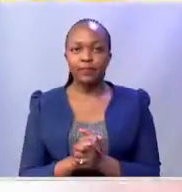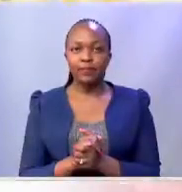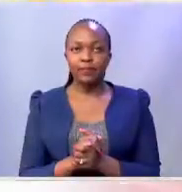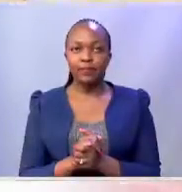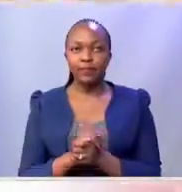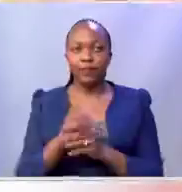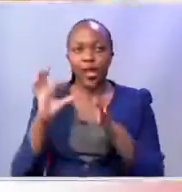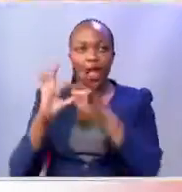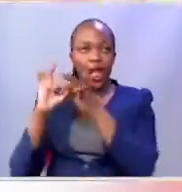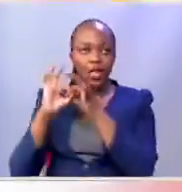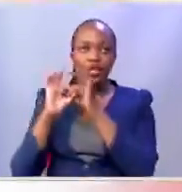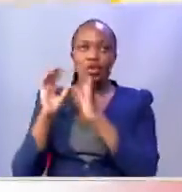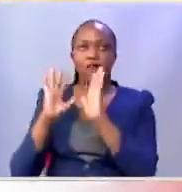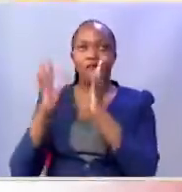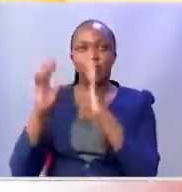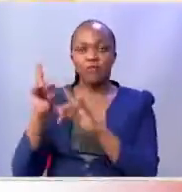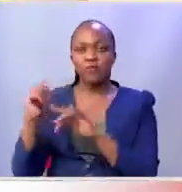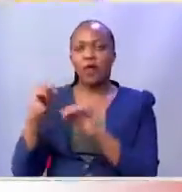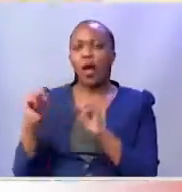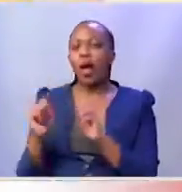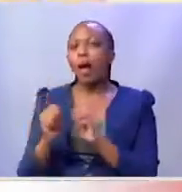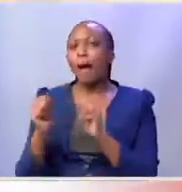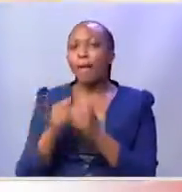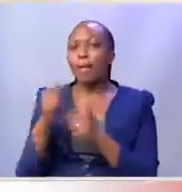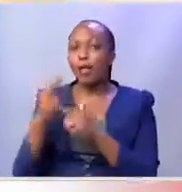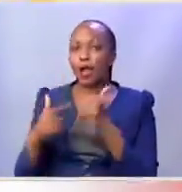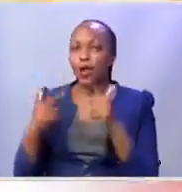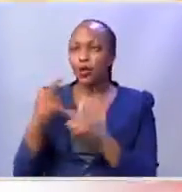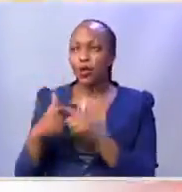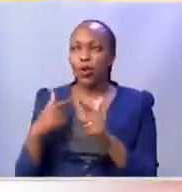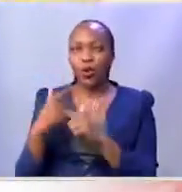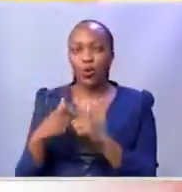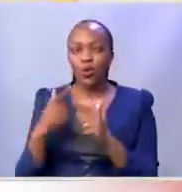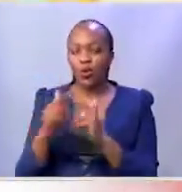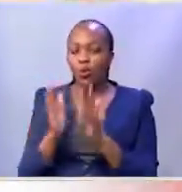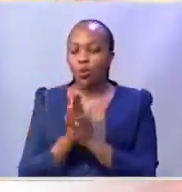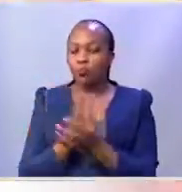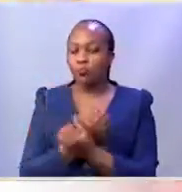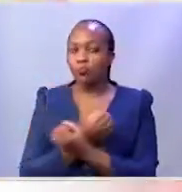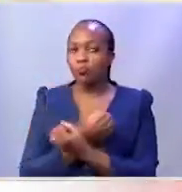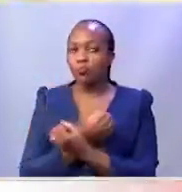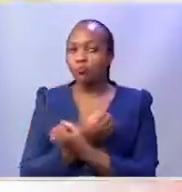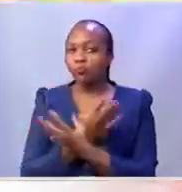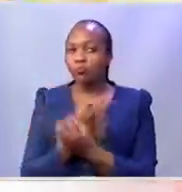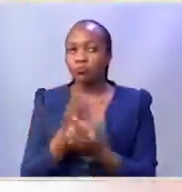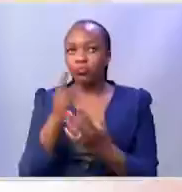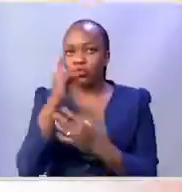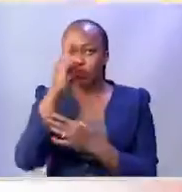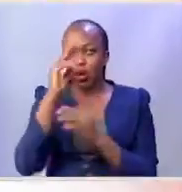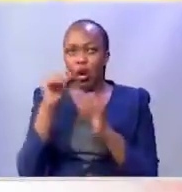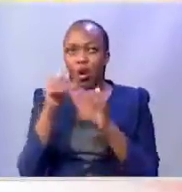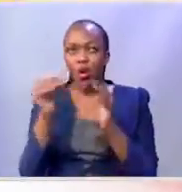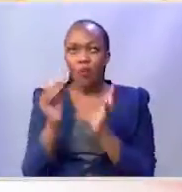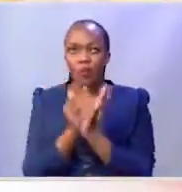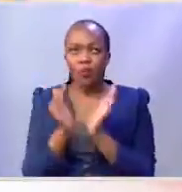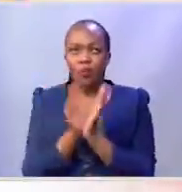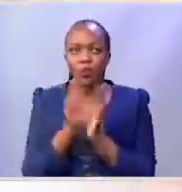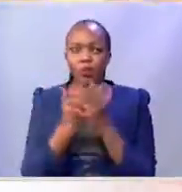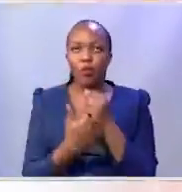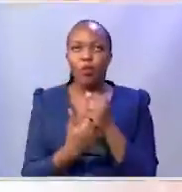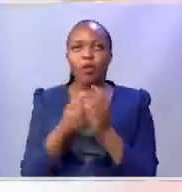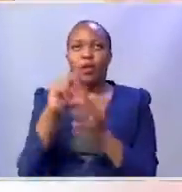The cultural festivals are held annually starting in December, with hundreds of Turkana communities, both in Kenya, Uganda, and South